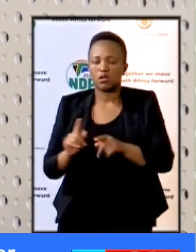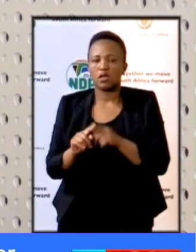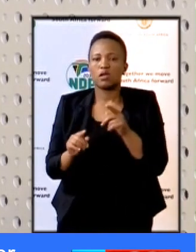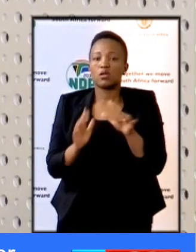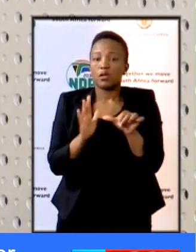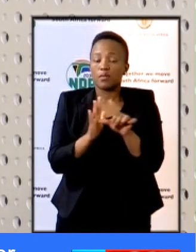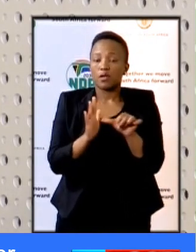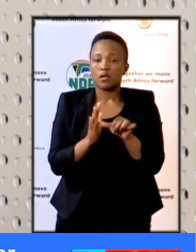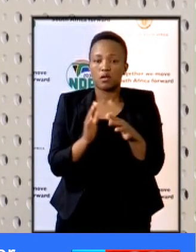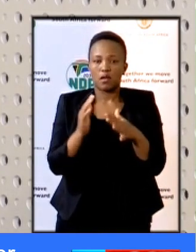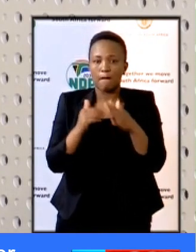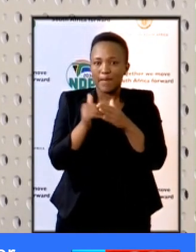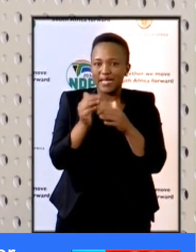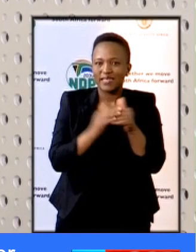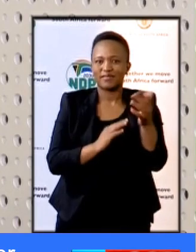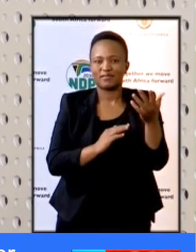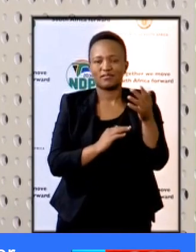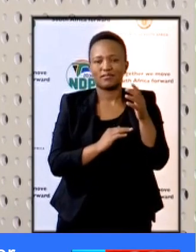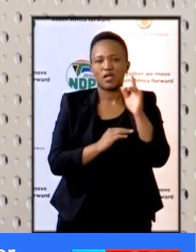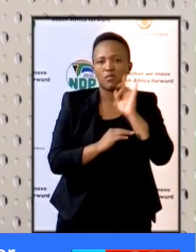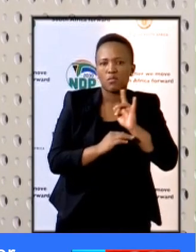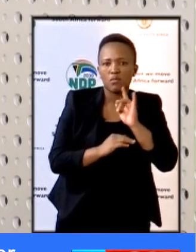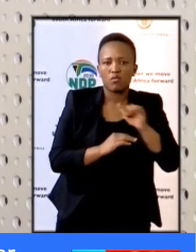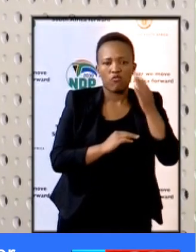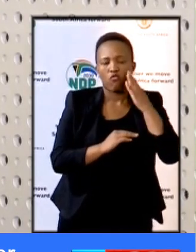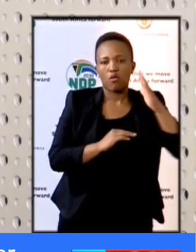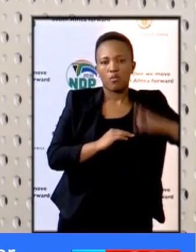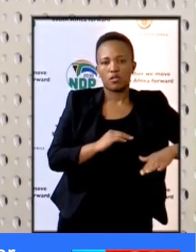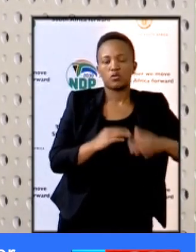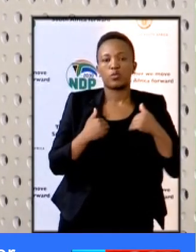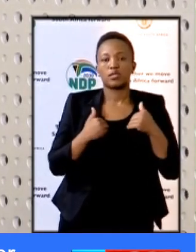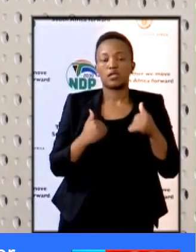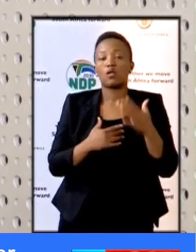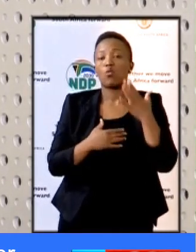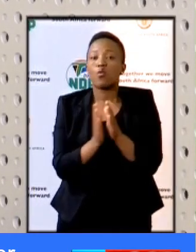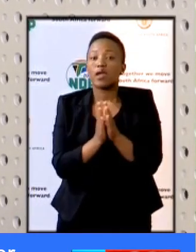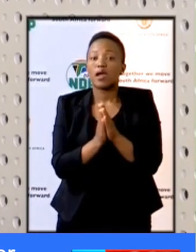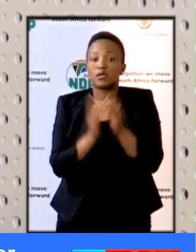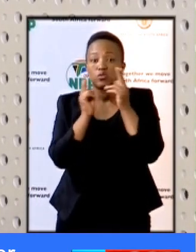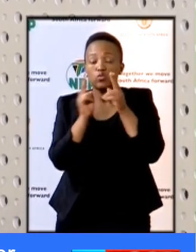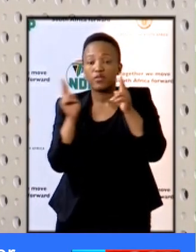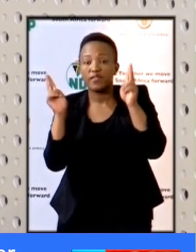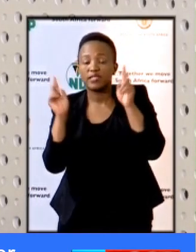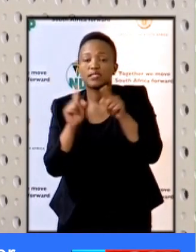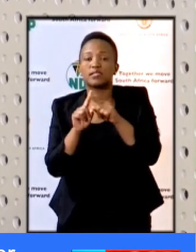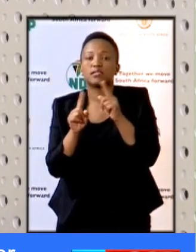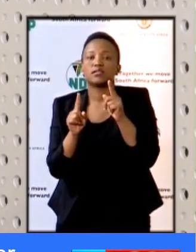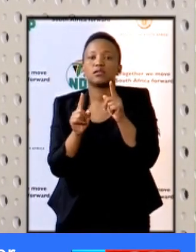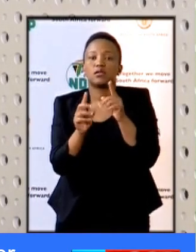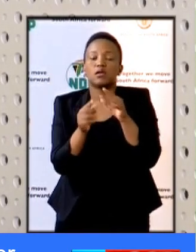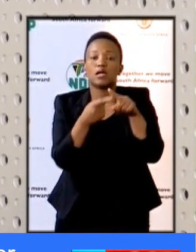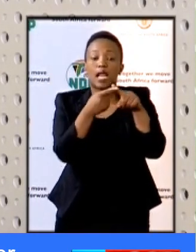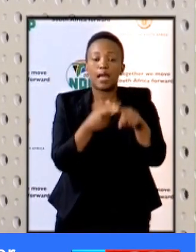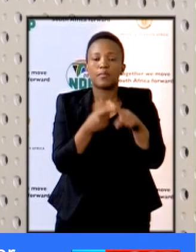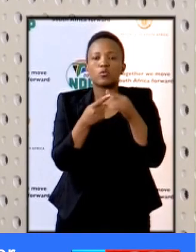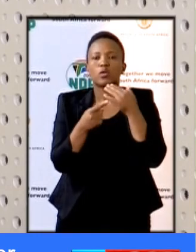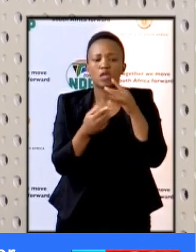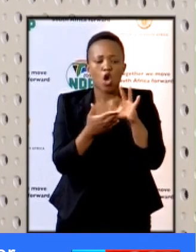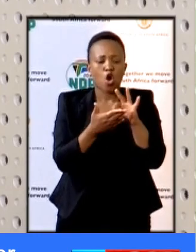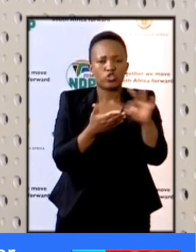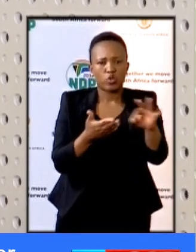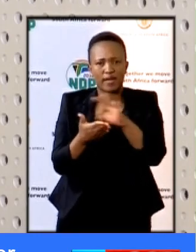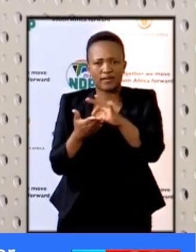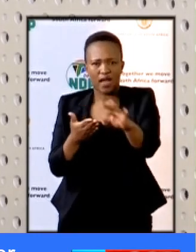educational infrastructure projects to be resumed from the first, negotiate reduced liability terms with contractors. This